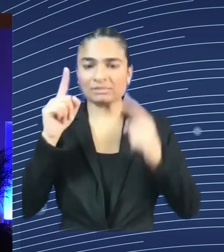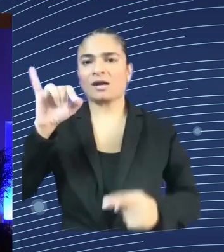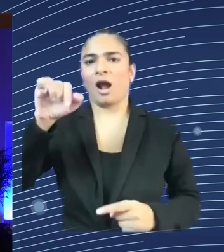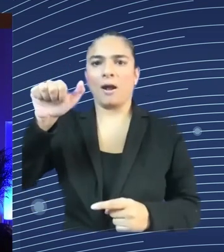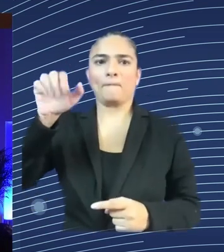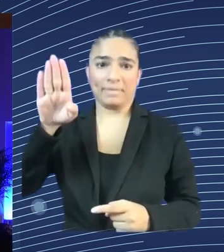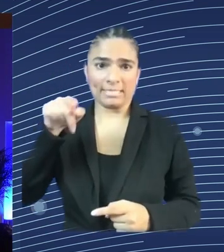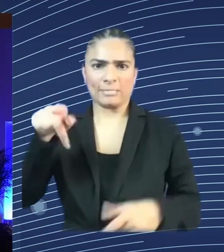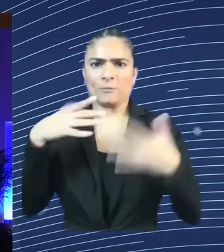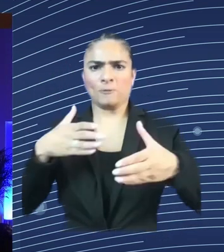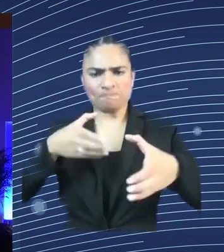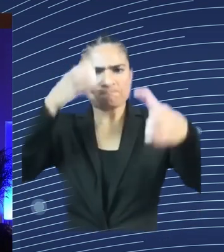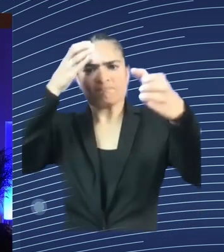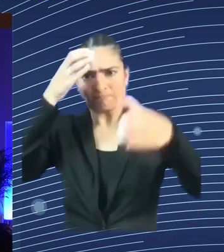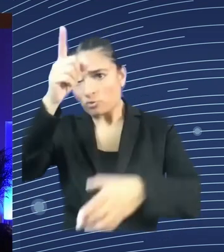Thank you.